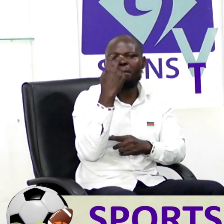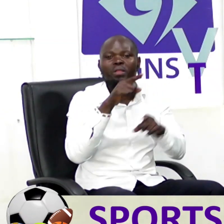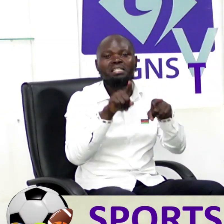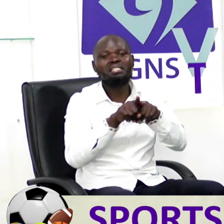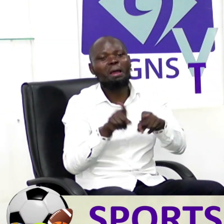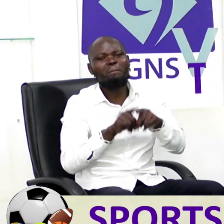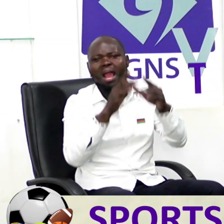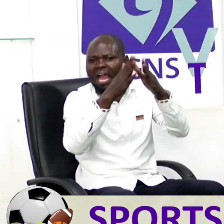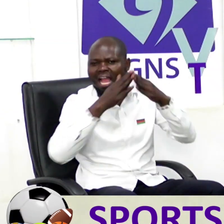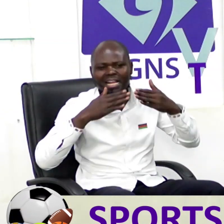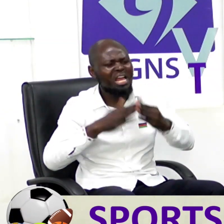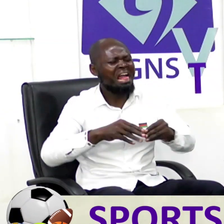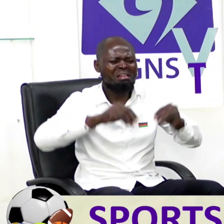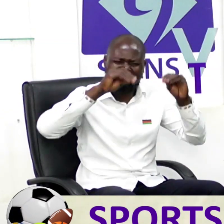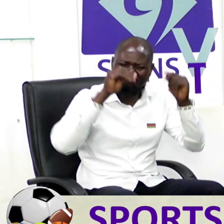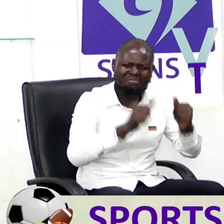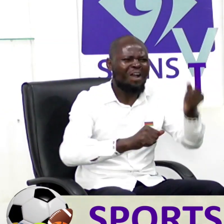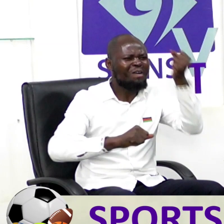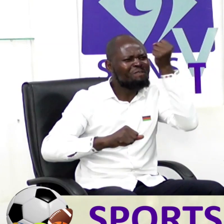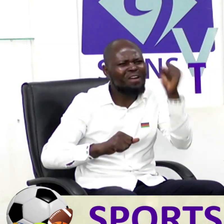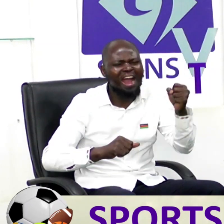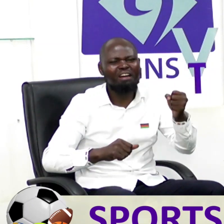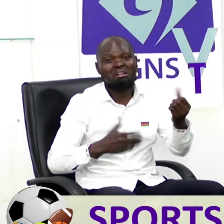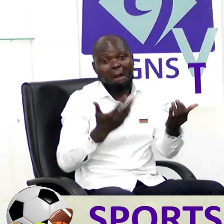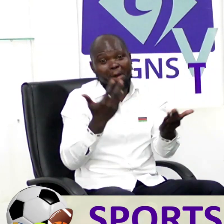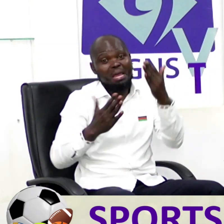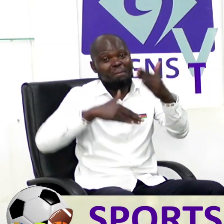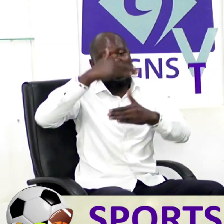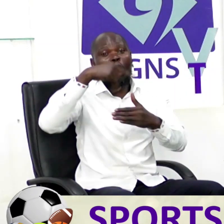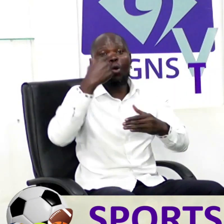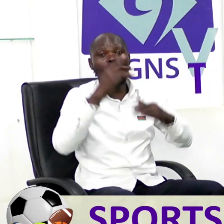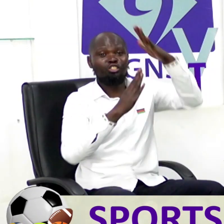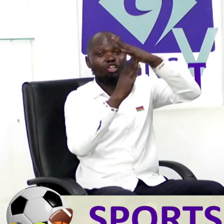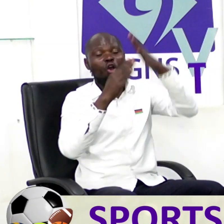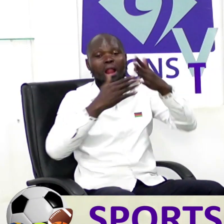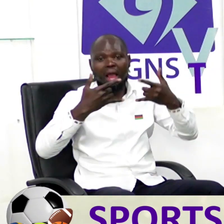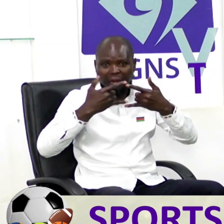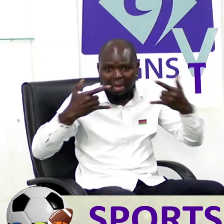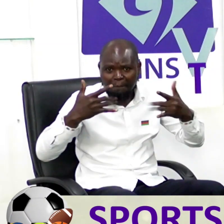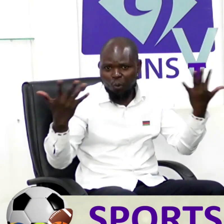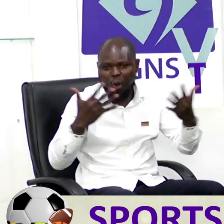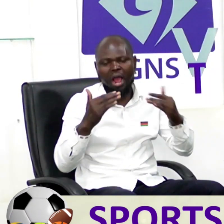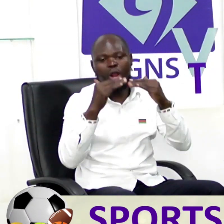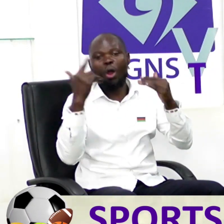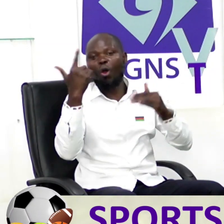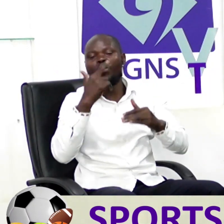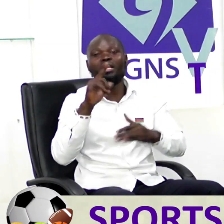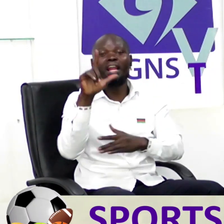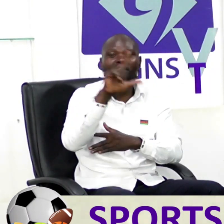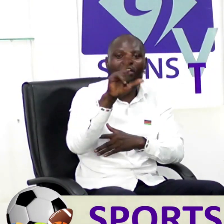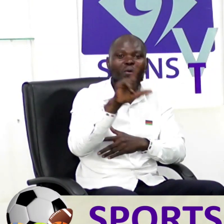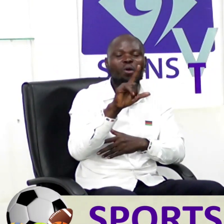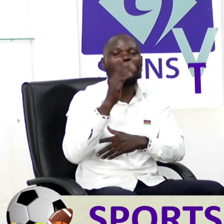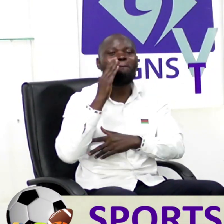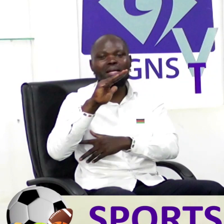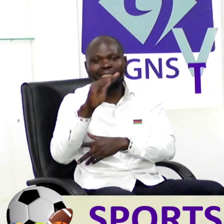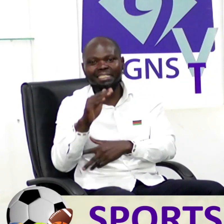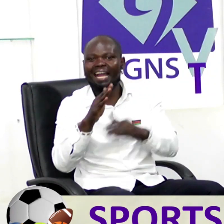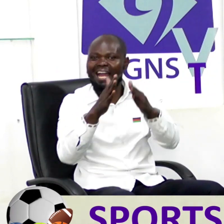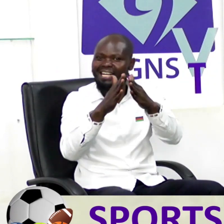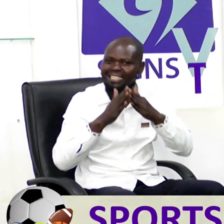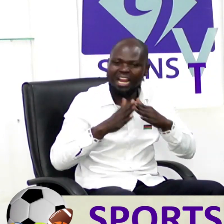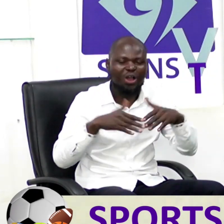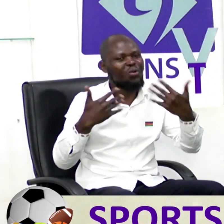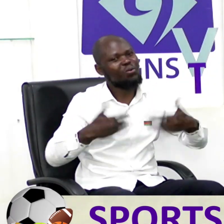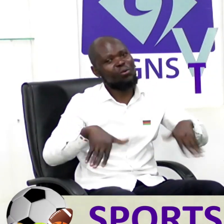those were big teams. Liverpool against Bournemouth, Arsenal, it was 5, and I hope as the gap between